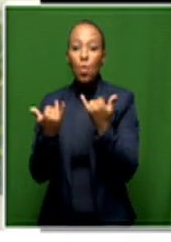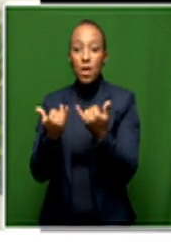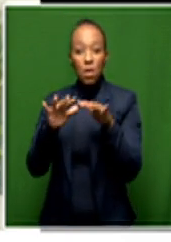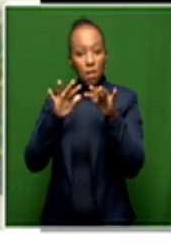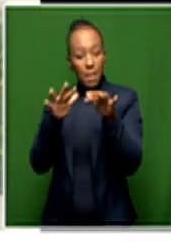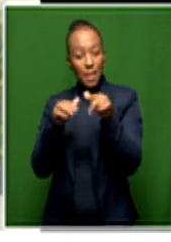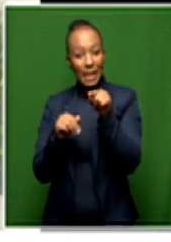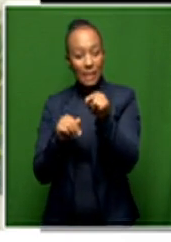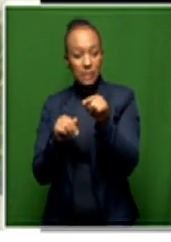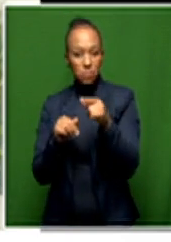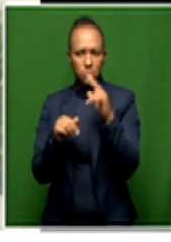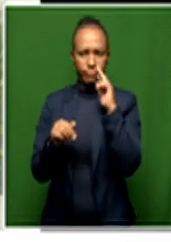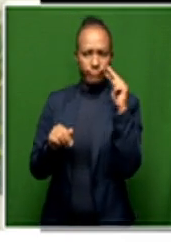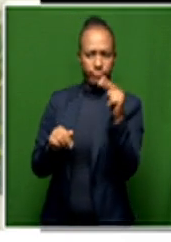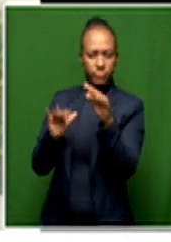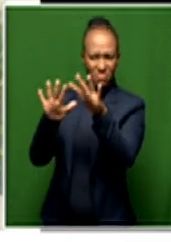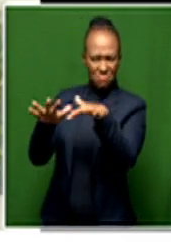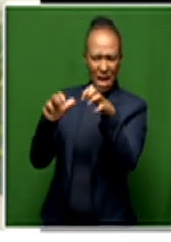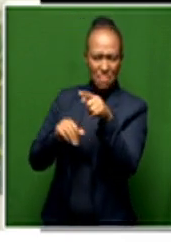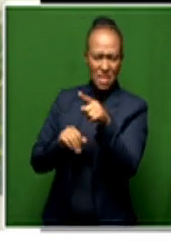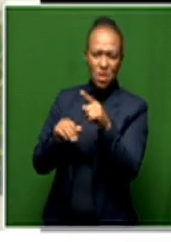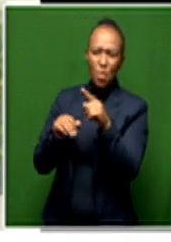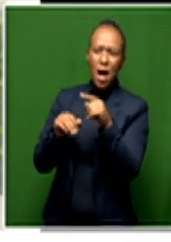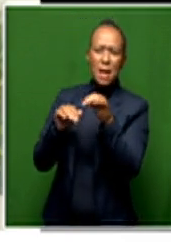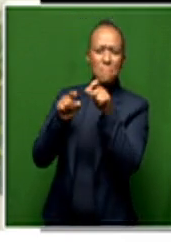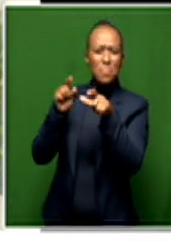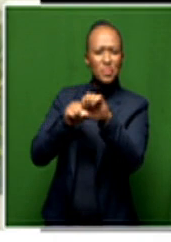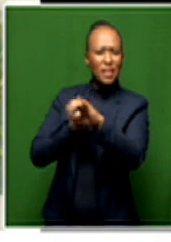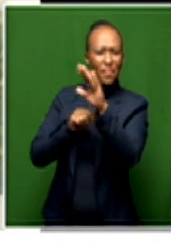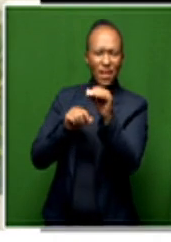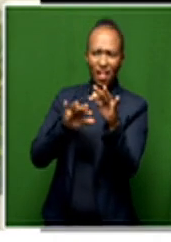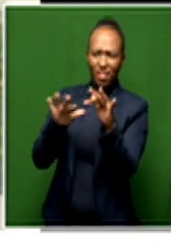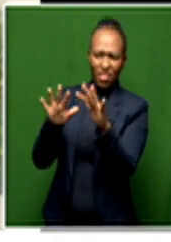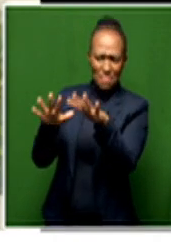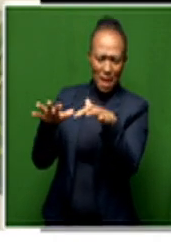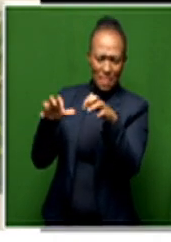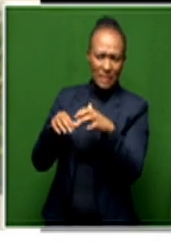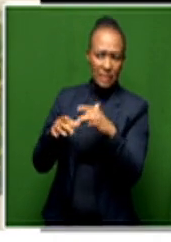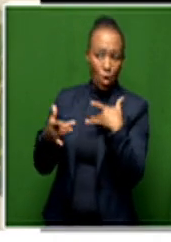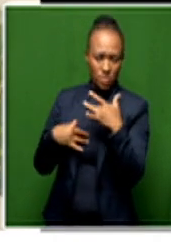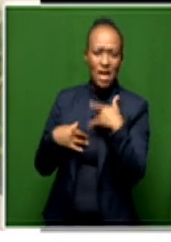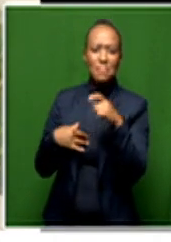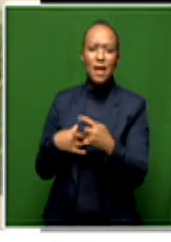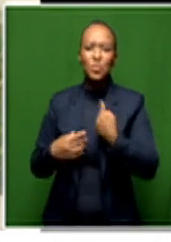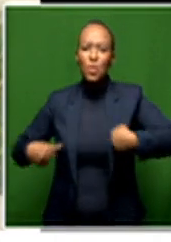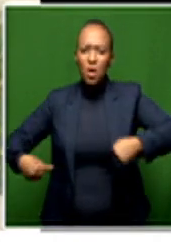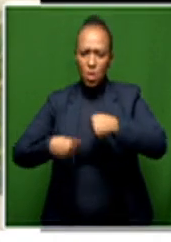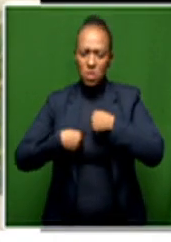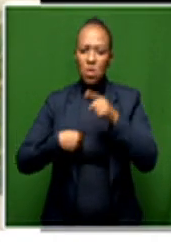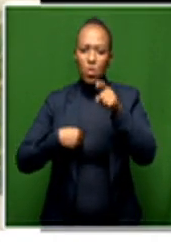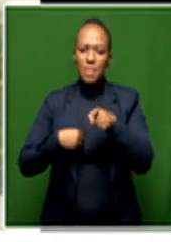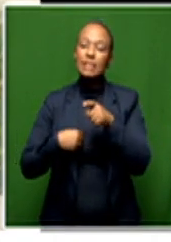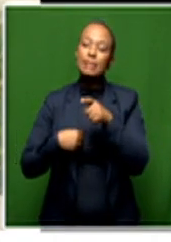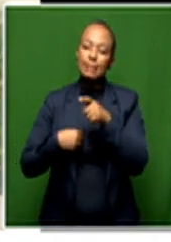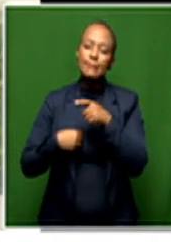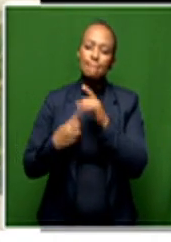public perception of Parliament at this point is one which should be of concern to us, and we have to respond